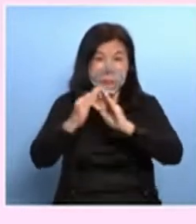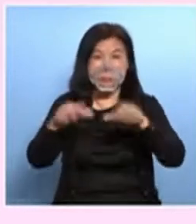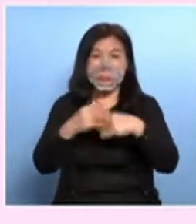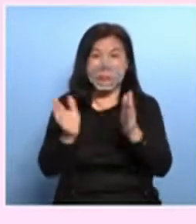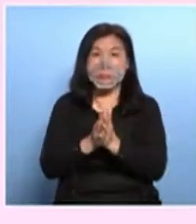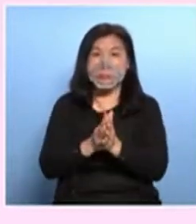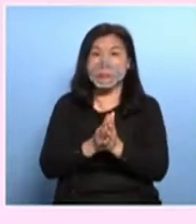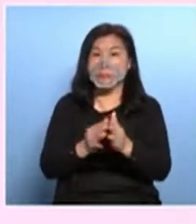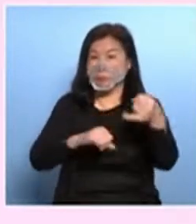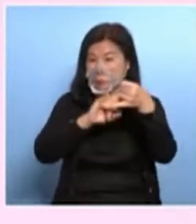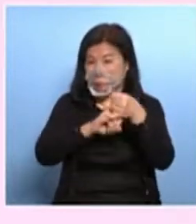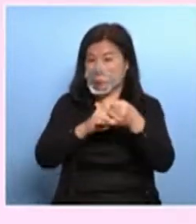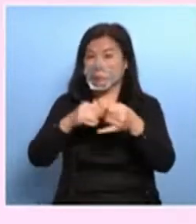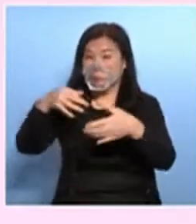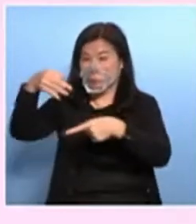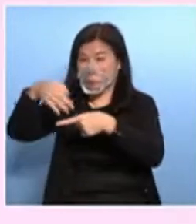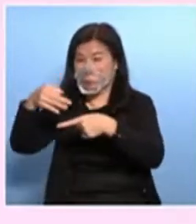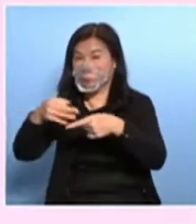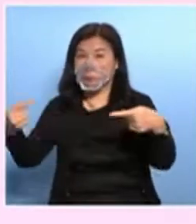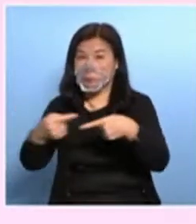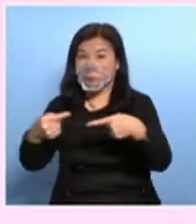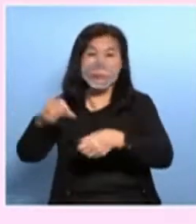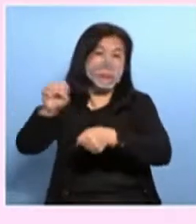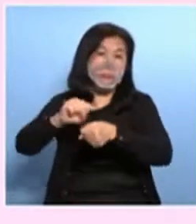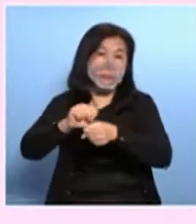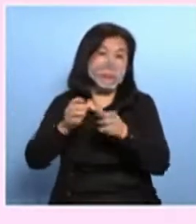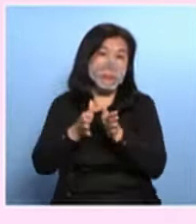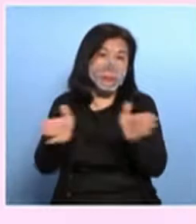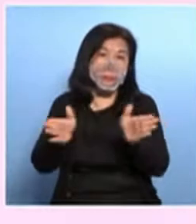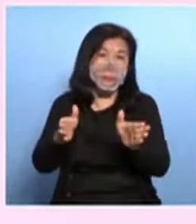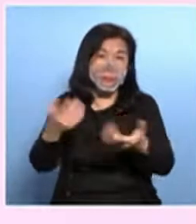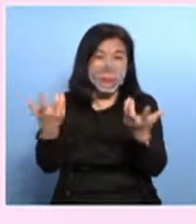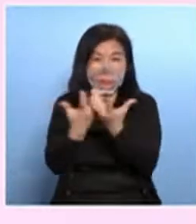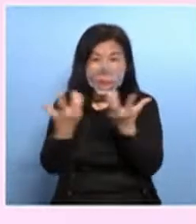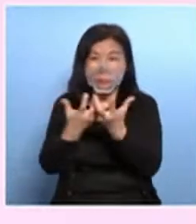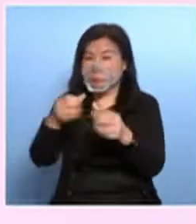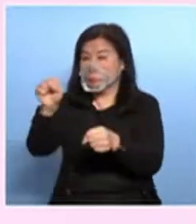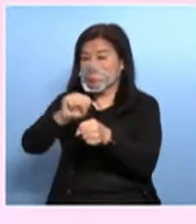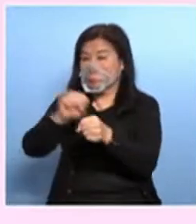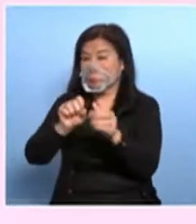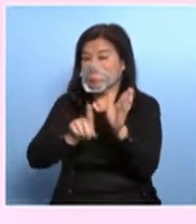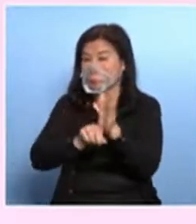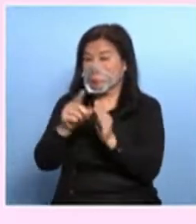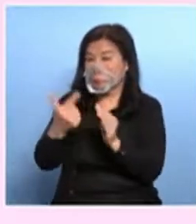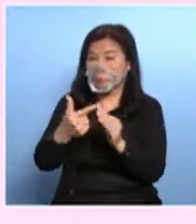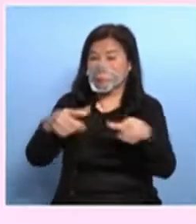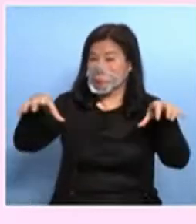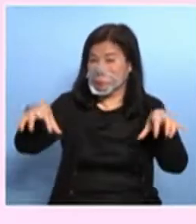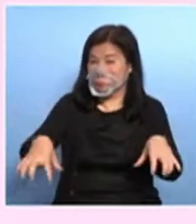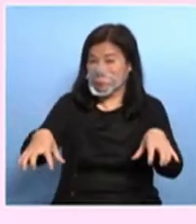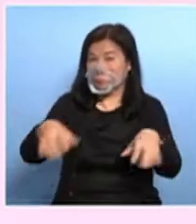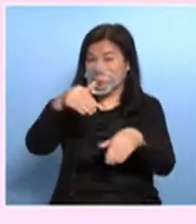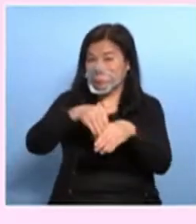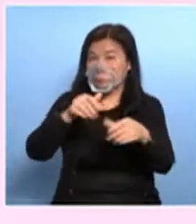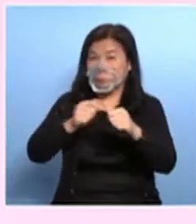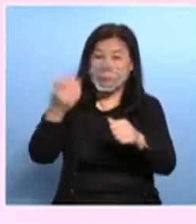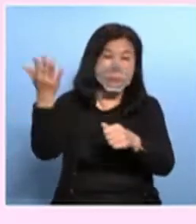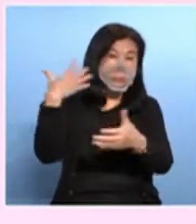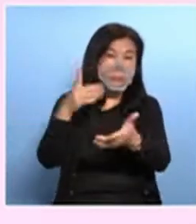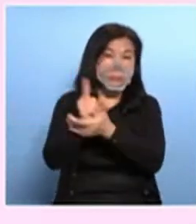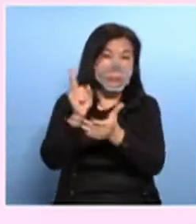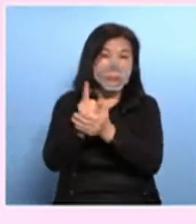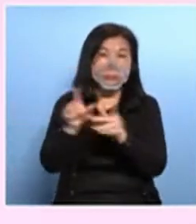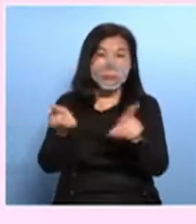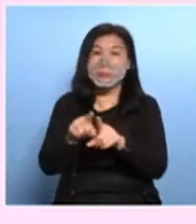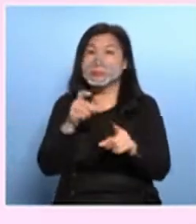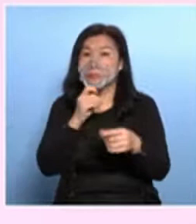Connect and the Shenzhen Hong Kong Stock Connect have continued to expand, registering a substantial increase in trading volume. At the end of last